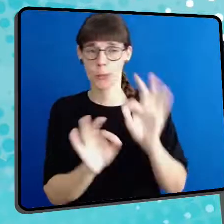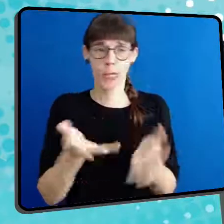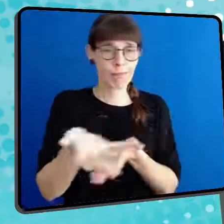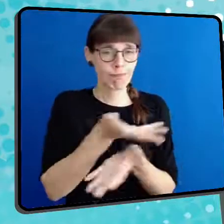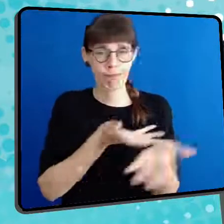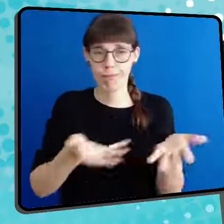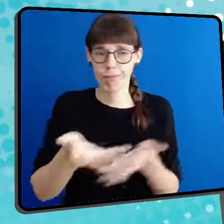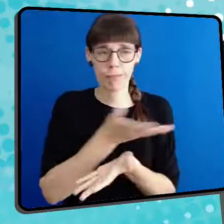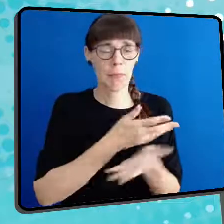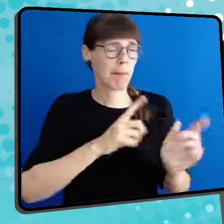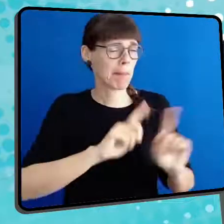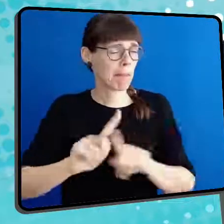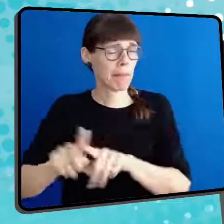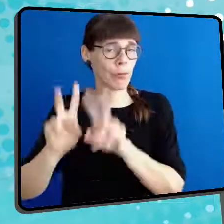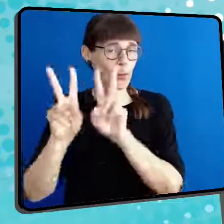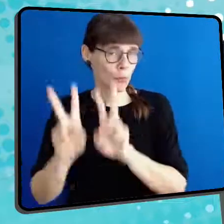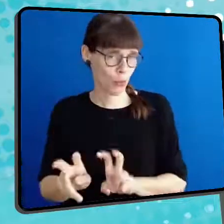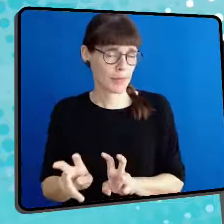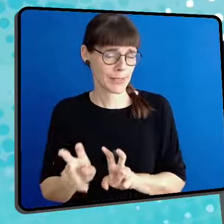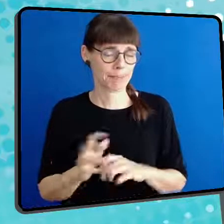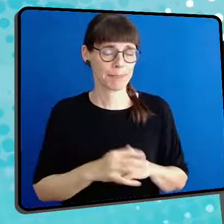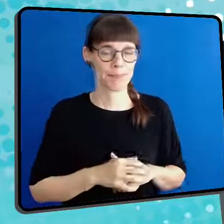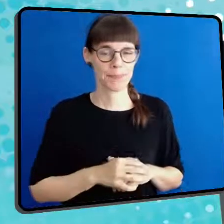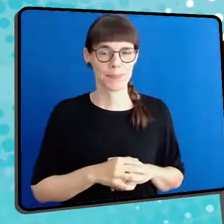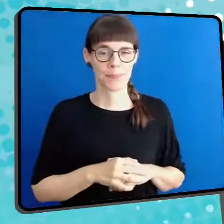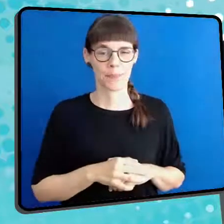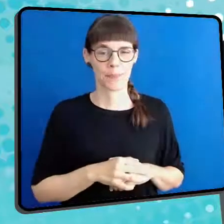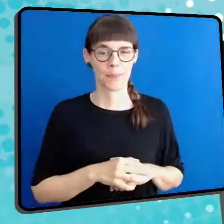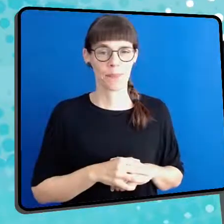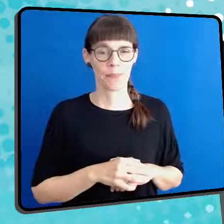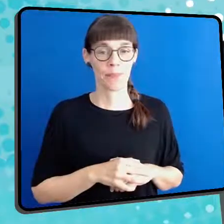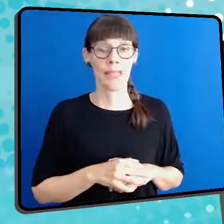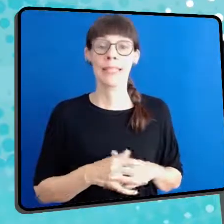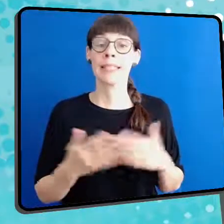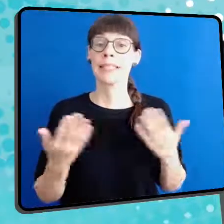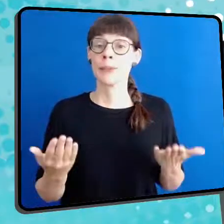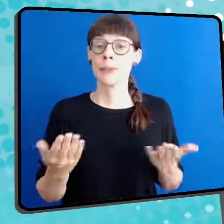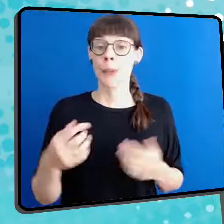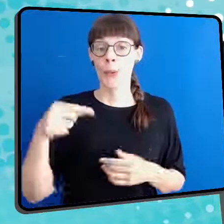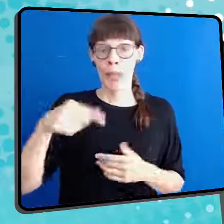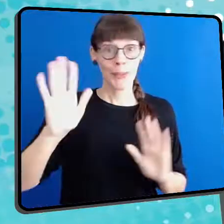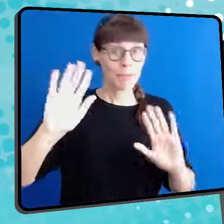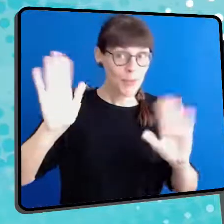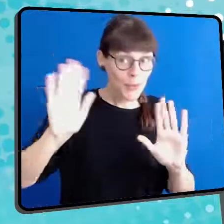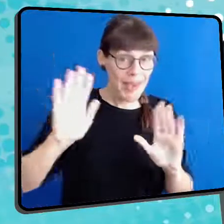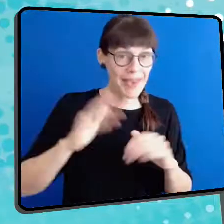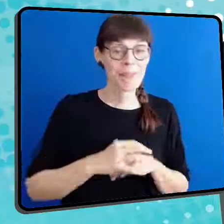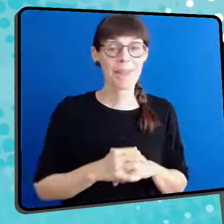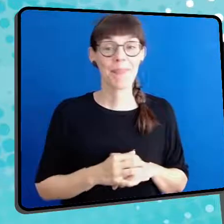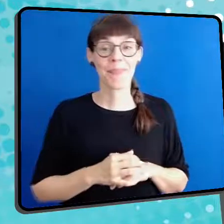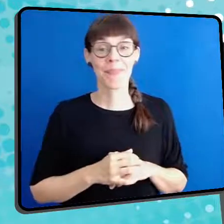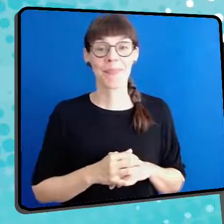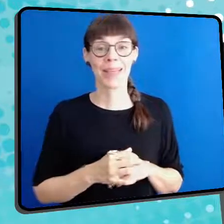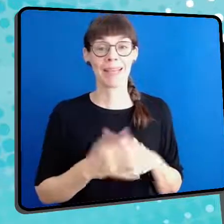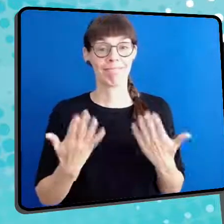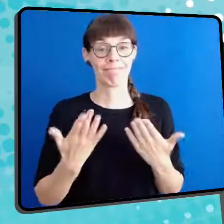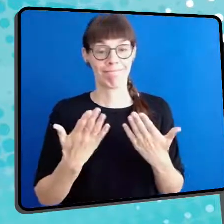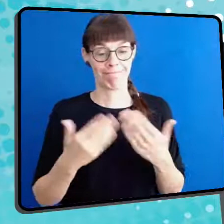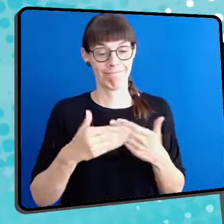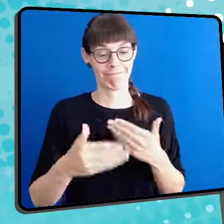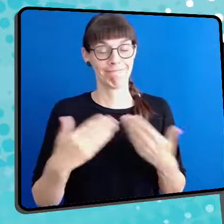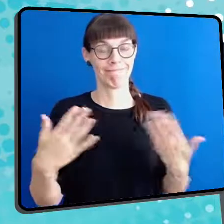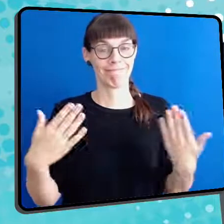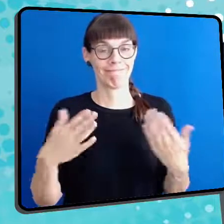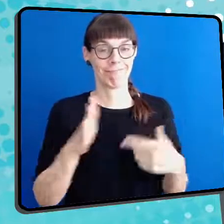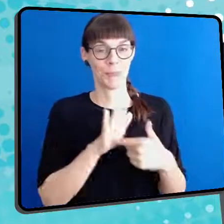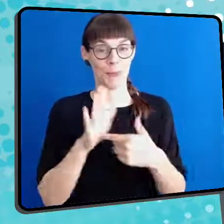really anything that we've covered here. And with that, Quirine, we'll say goodbye to you whilst we wrap up the show. But thank you so much.